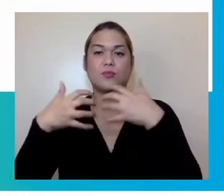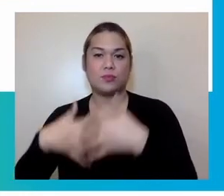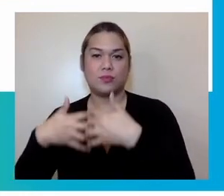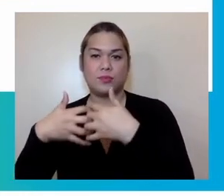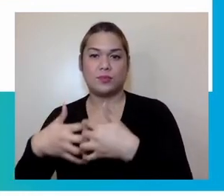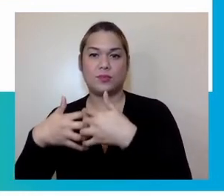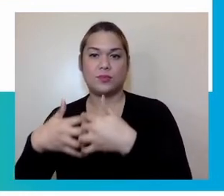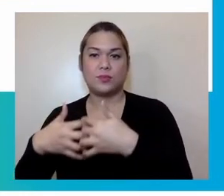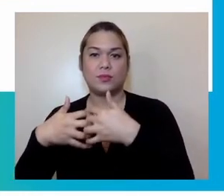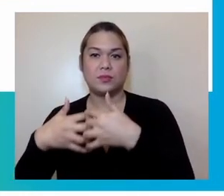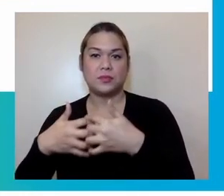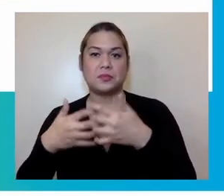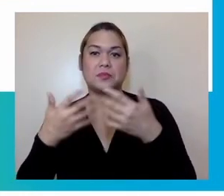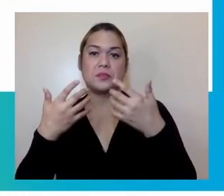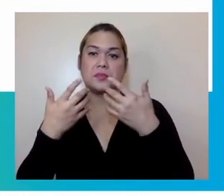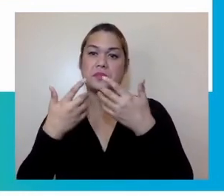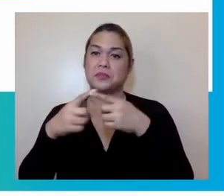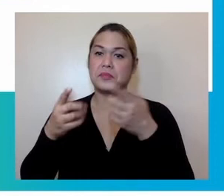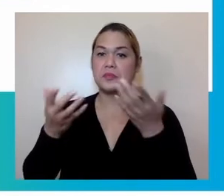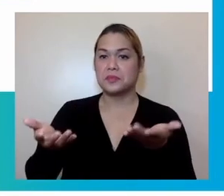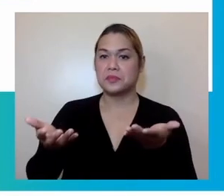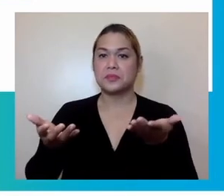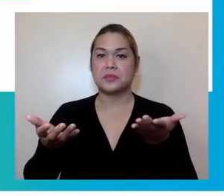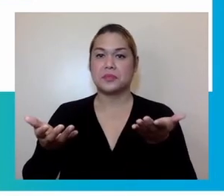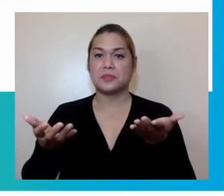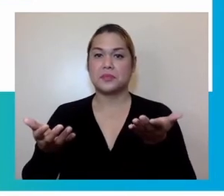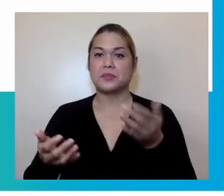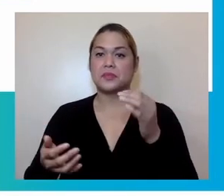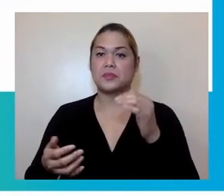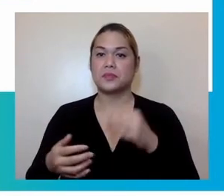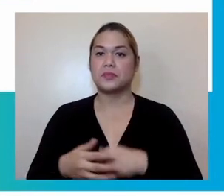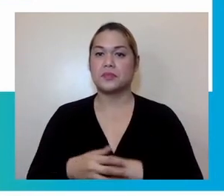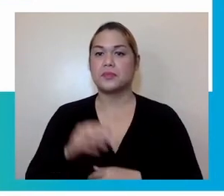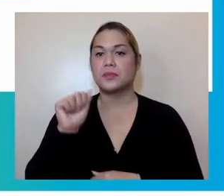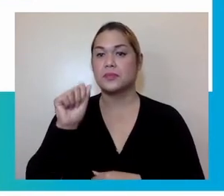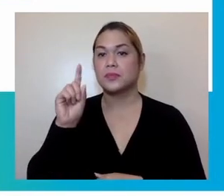an actor who provides incremental fixes project by